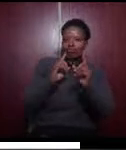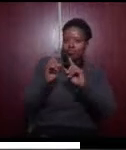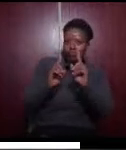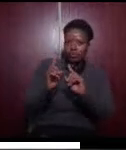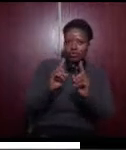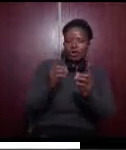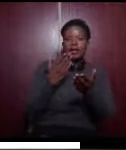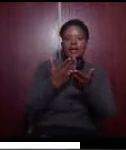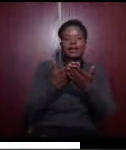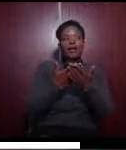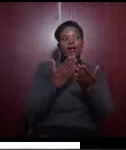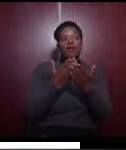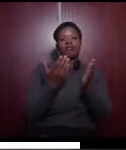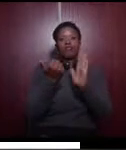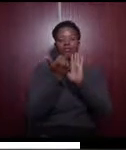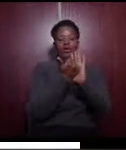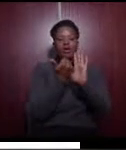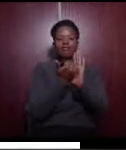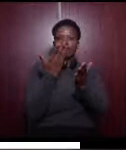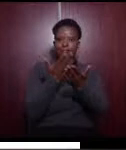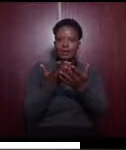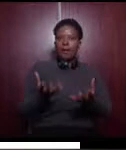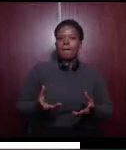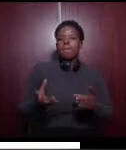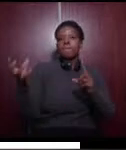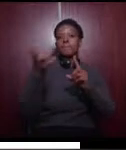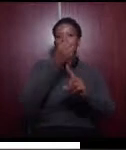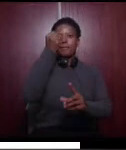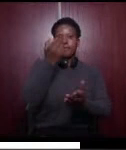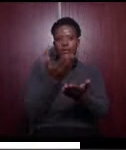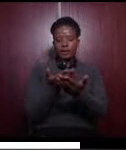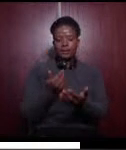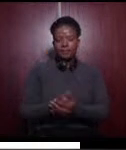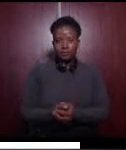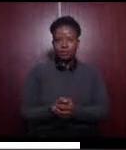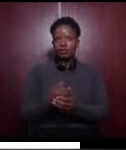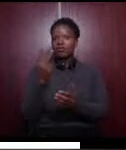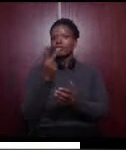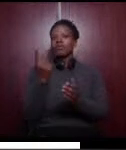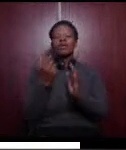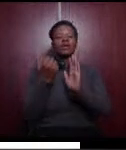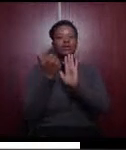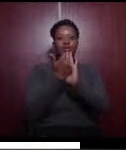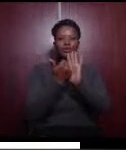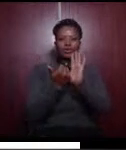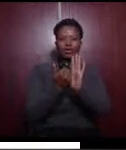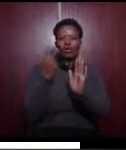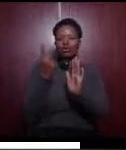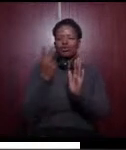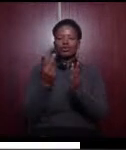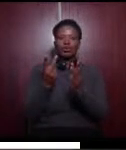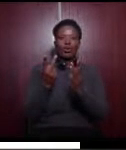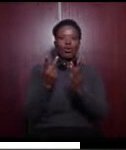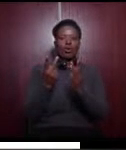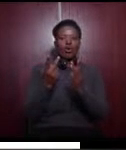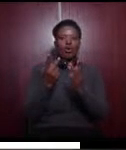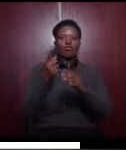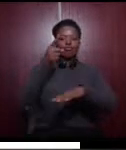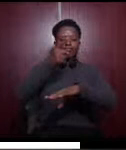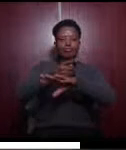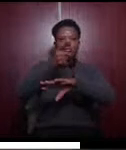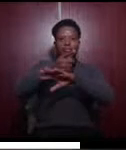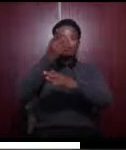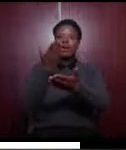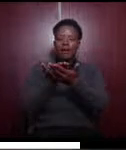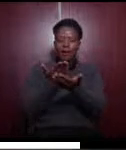act may be achieved. So any regulation made under subsection 1 may be prescribed penalties. So